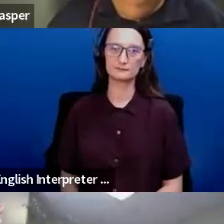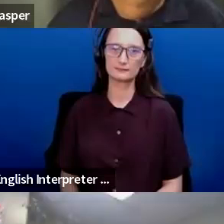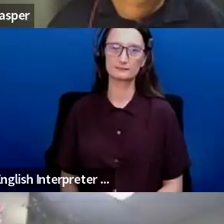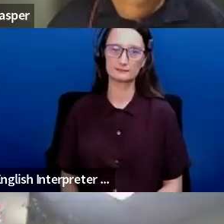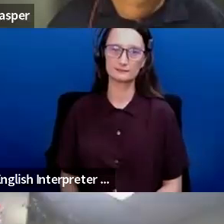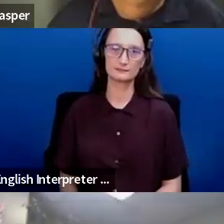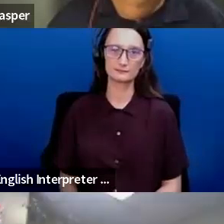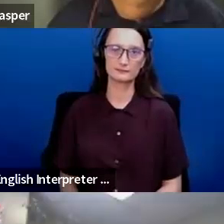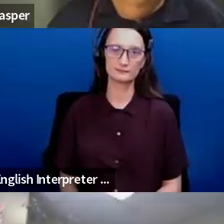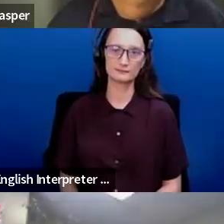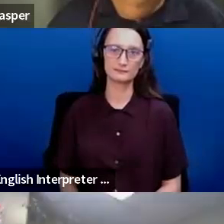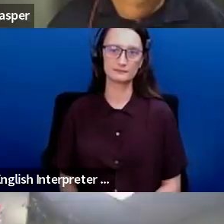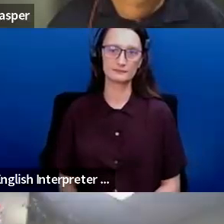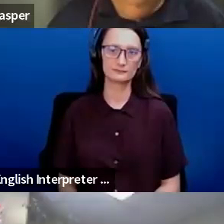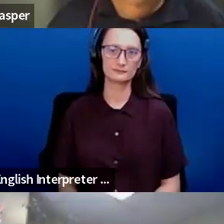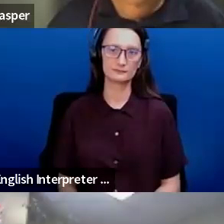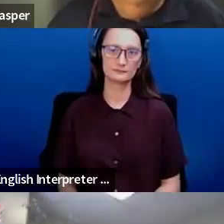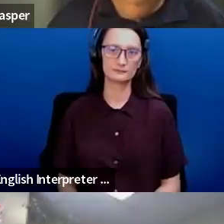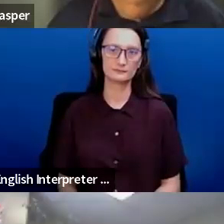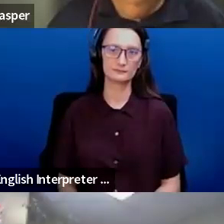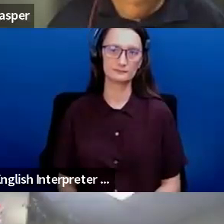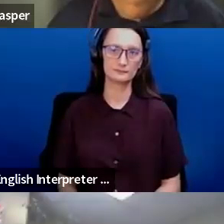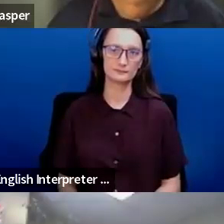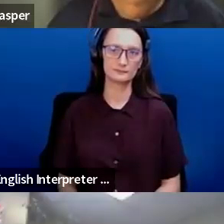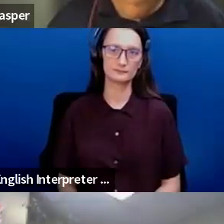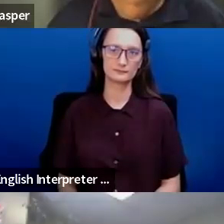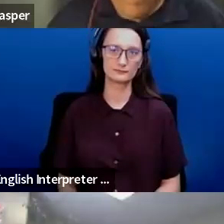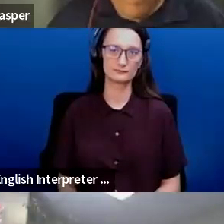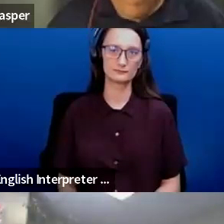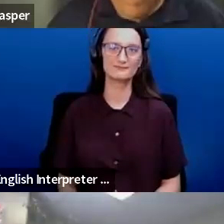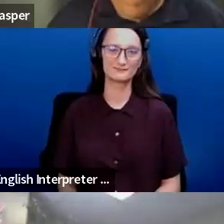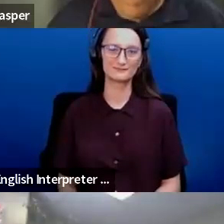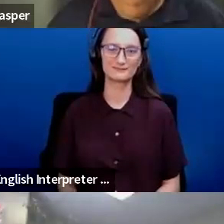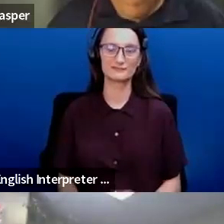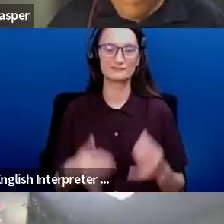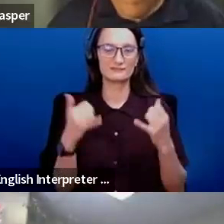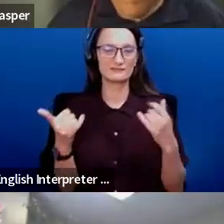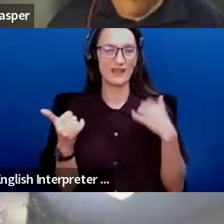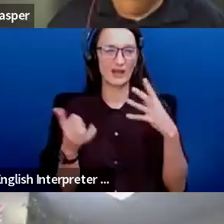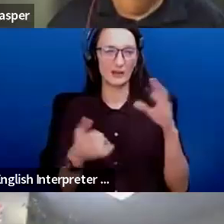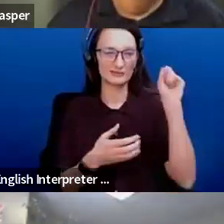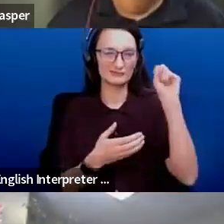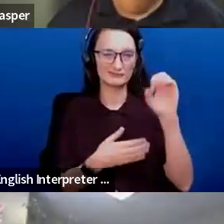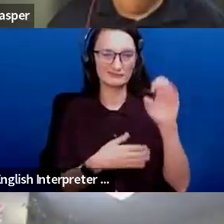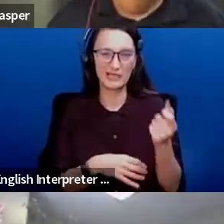of your agencies right now. With that, I do want to just provide a little bit more information about the